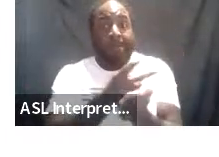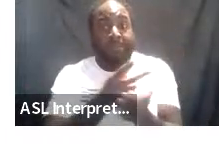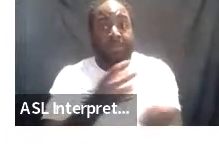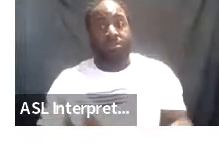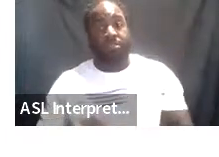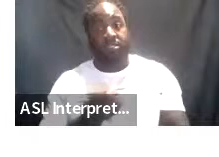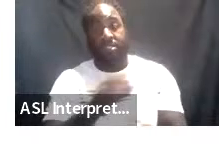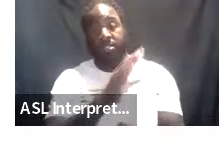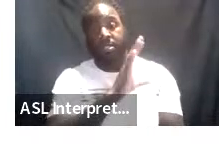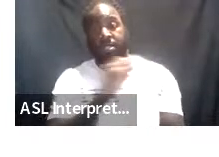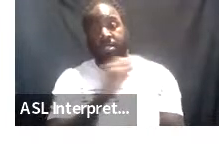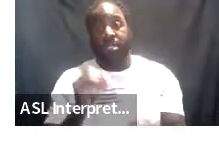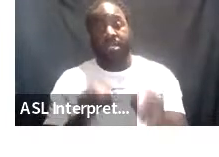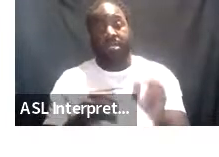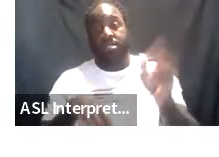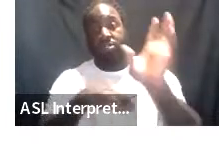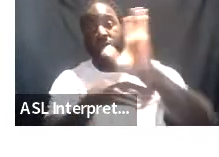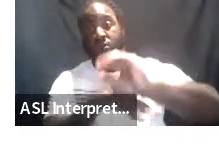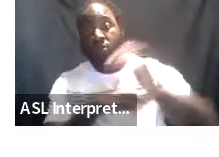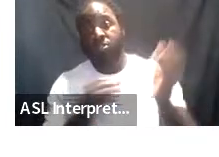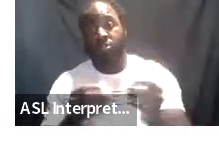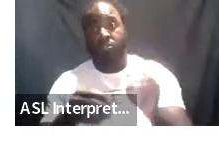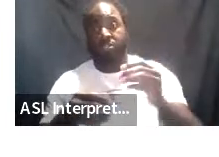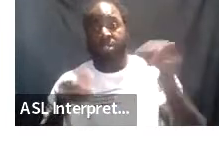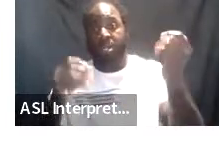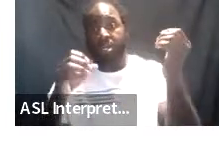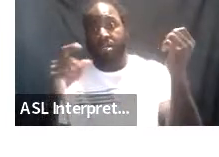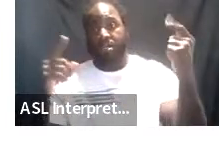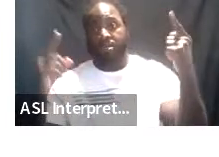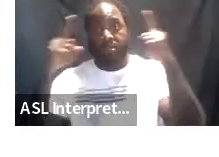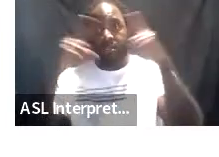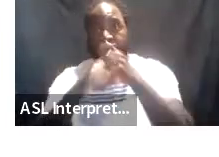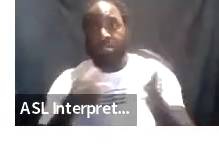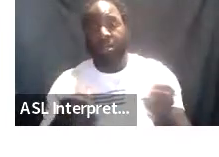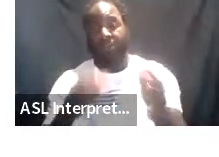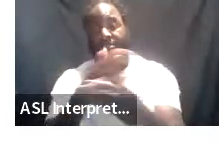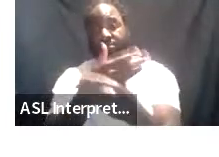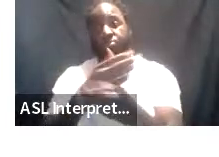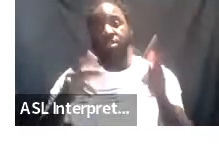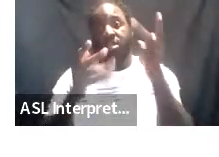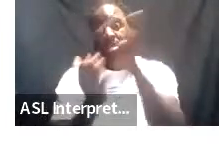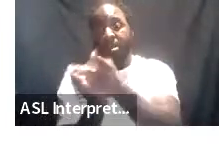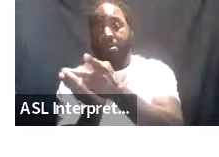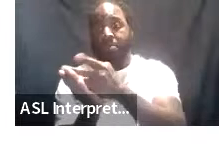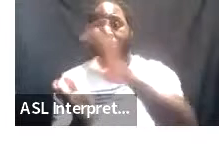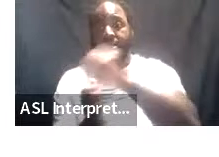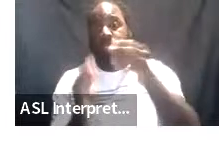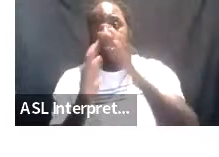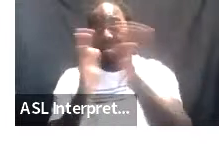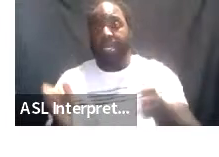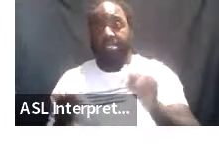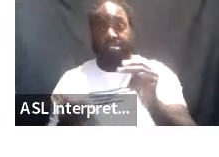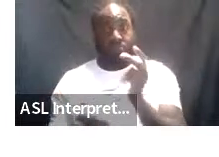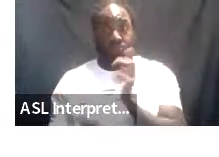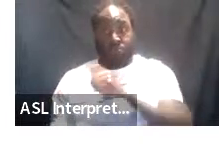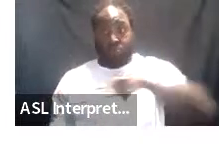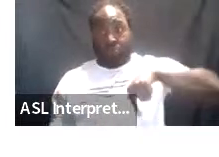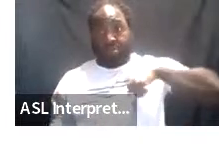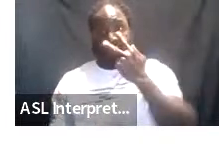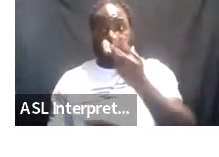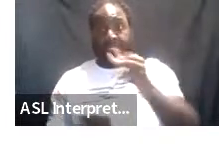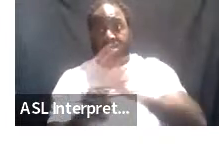where we can, to reduce that conflict between parking and housing that we see on sites around the city.